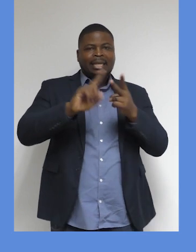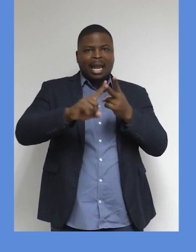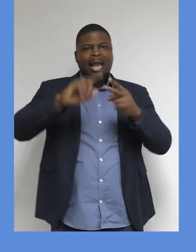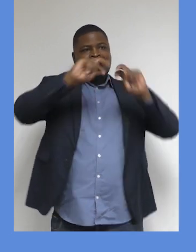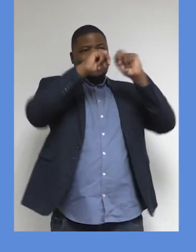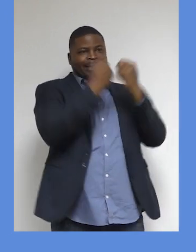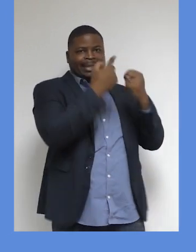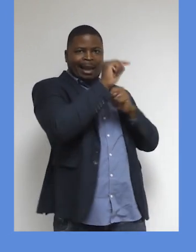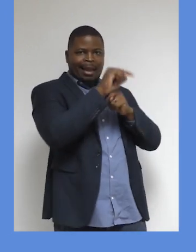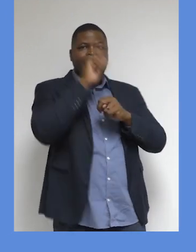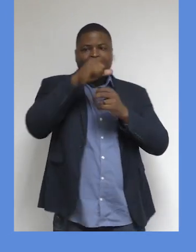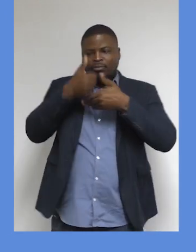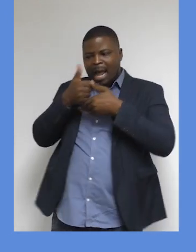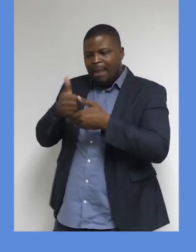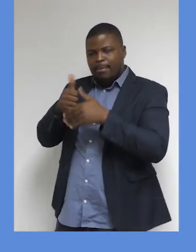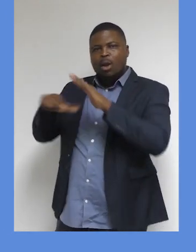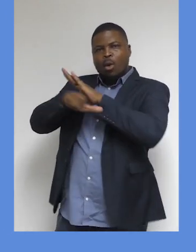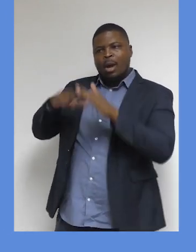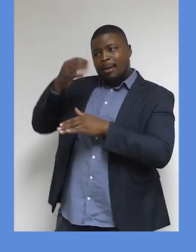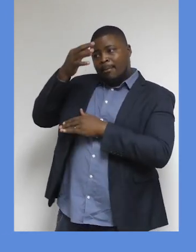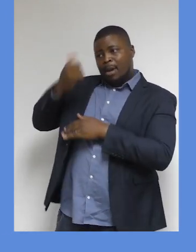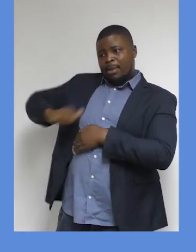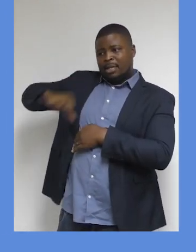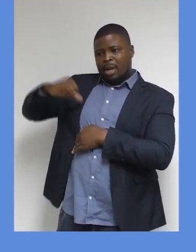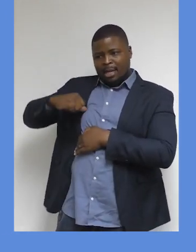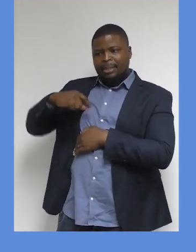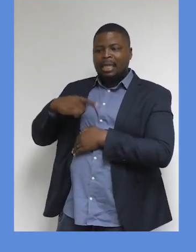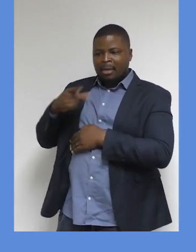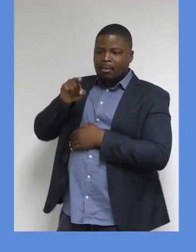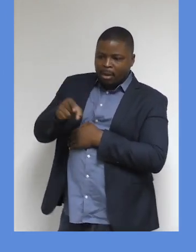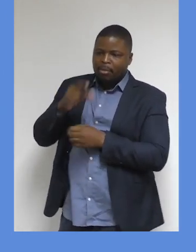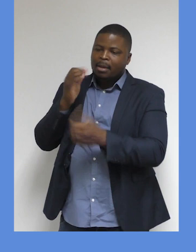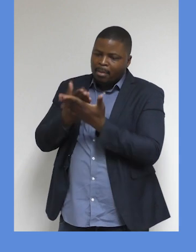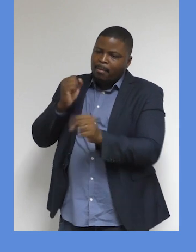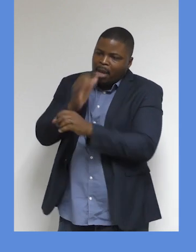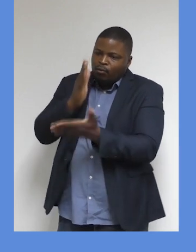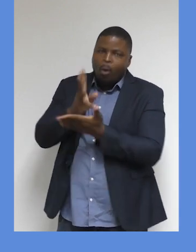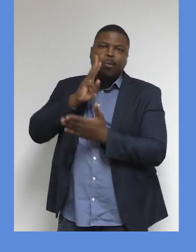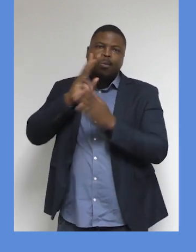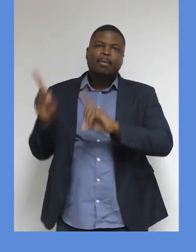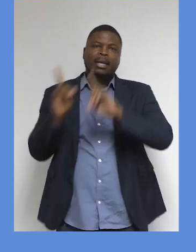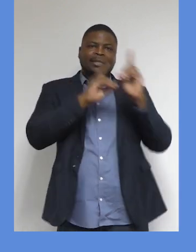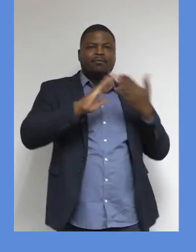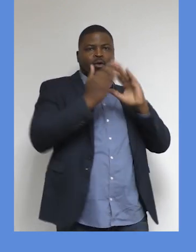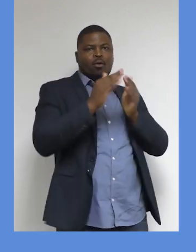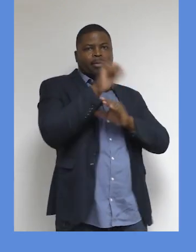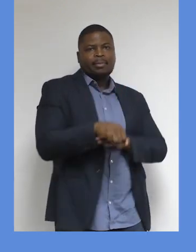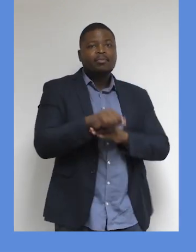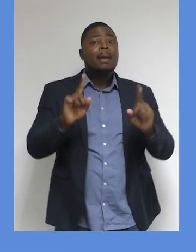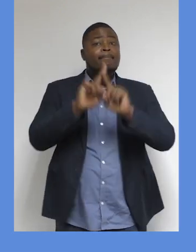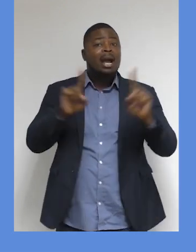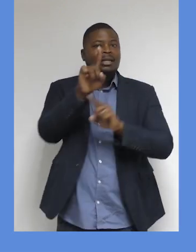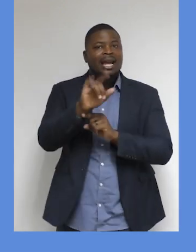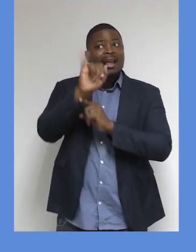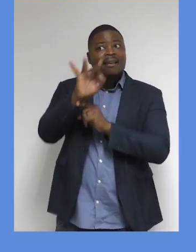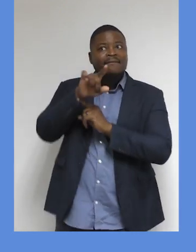to support municipalities in fulfilling the obligation to provide water. In instances where a Water Services Authority is failing